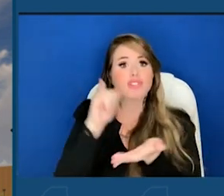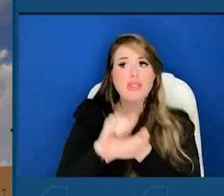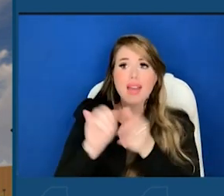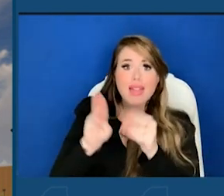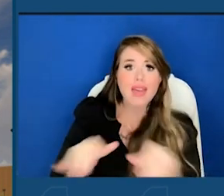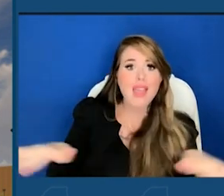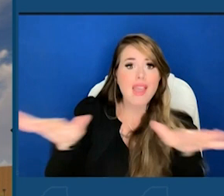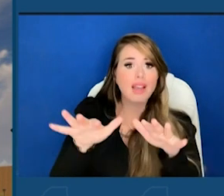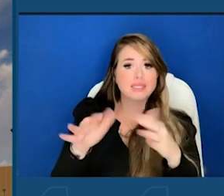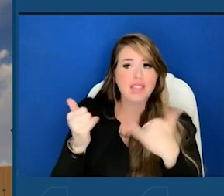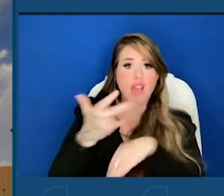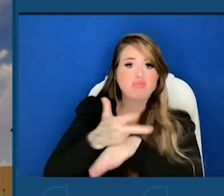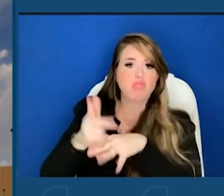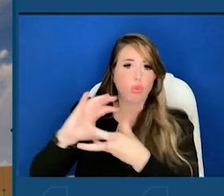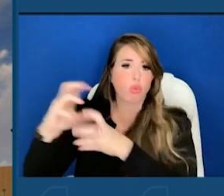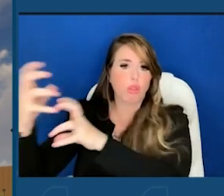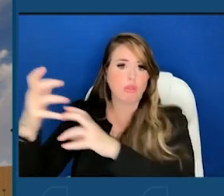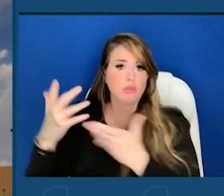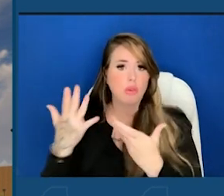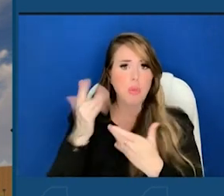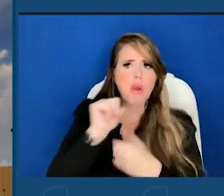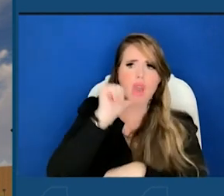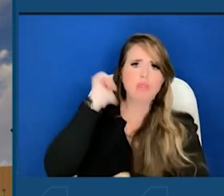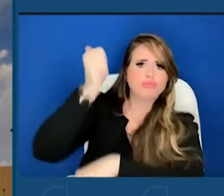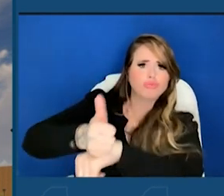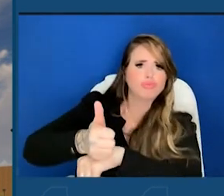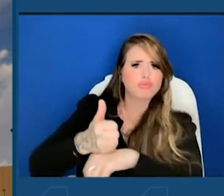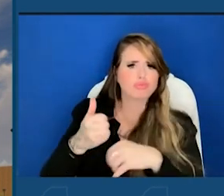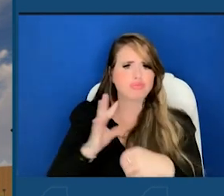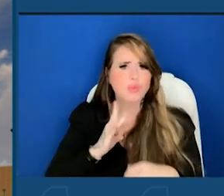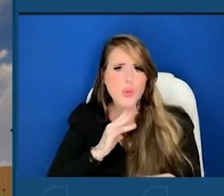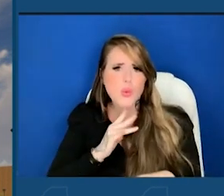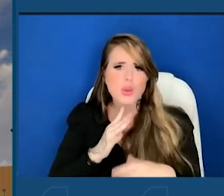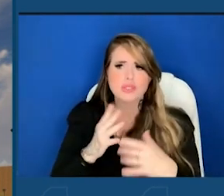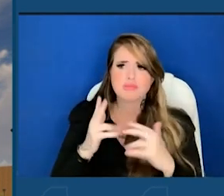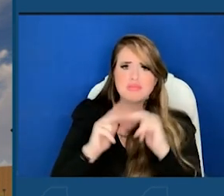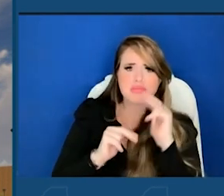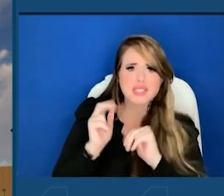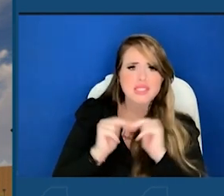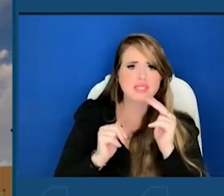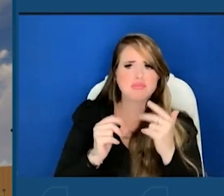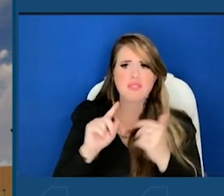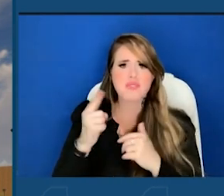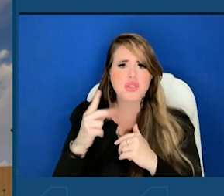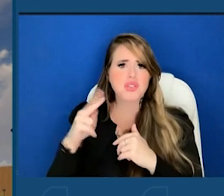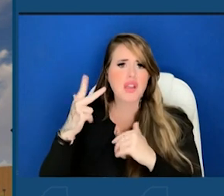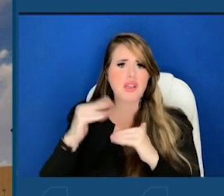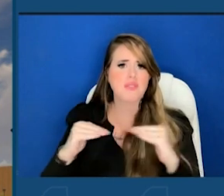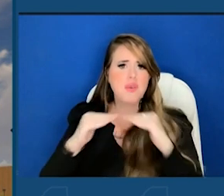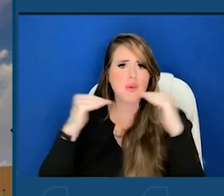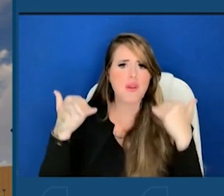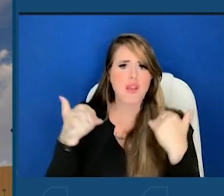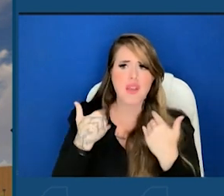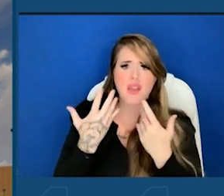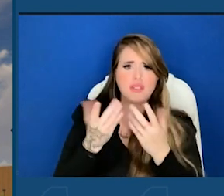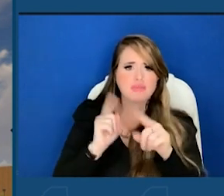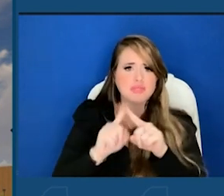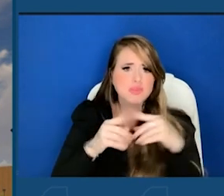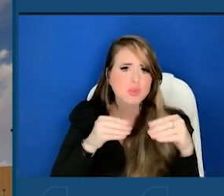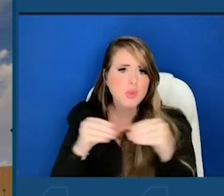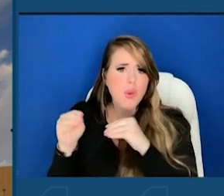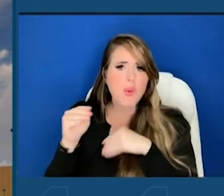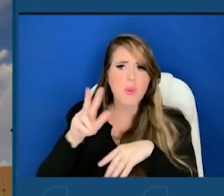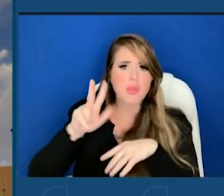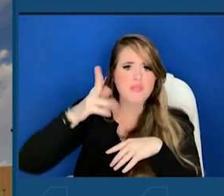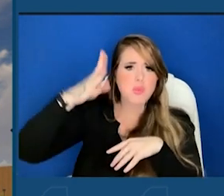floor retail on it. Next couple floors, parking levels, so you could double, triple the parking in a